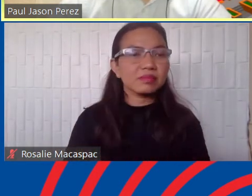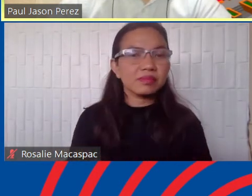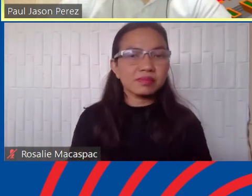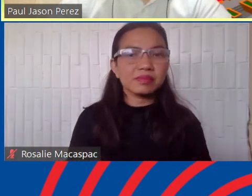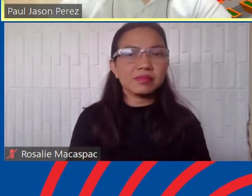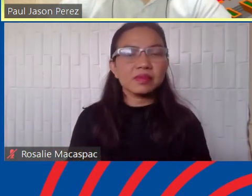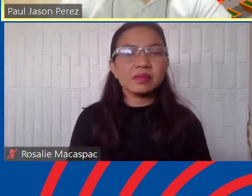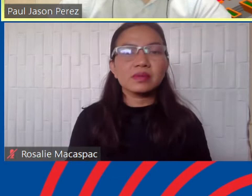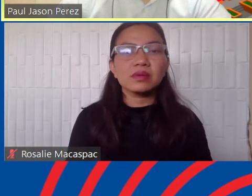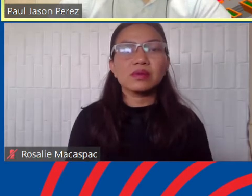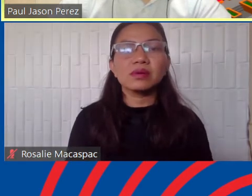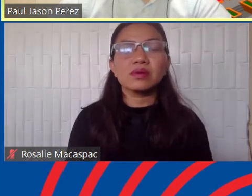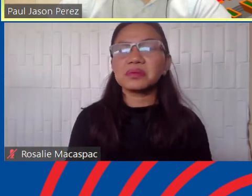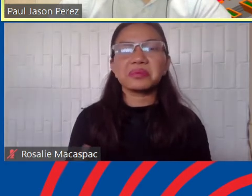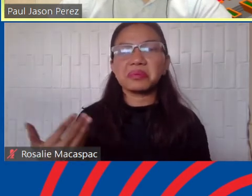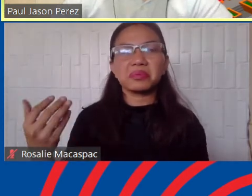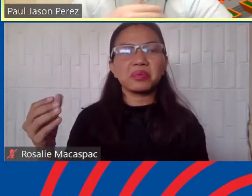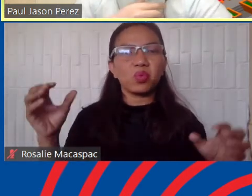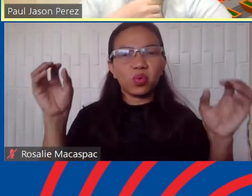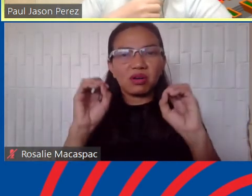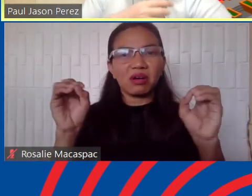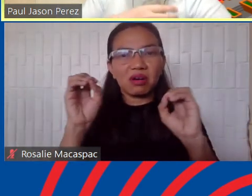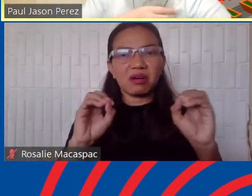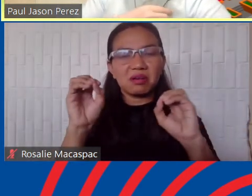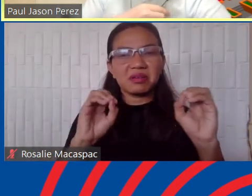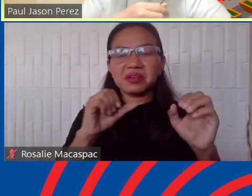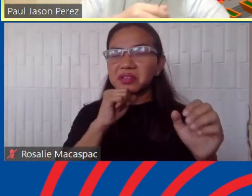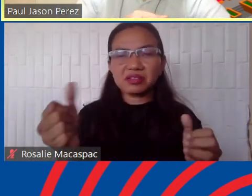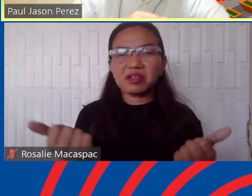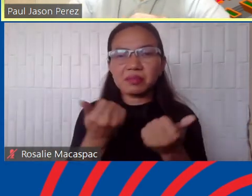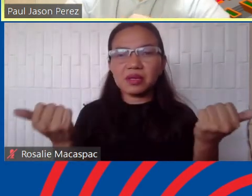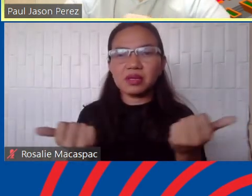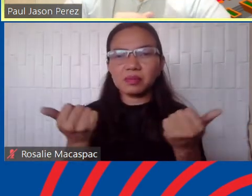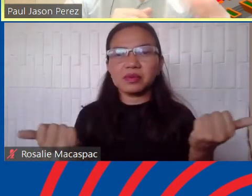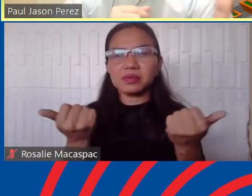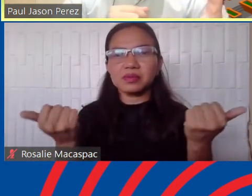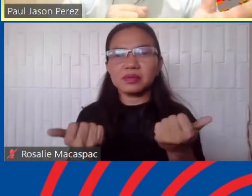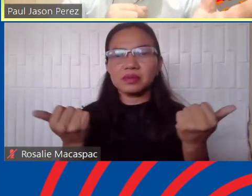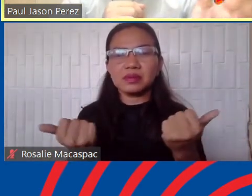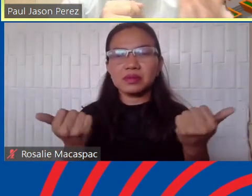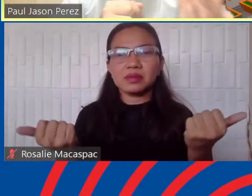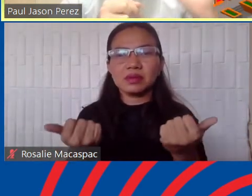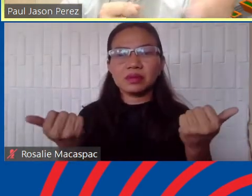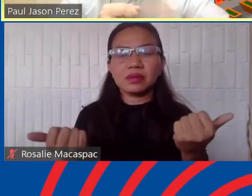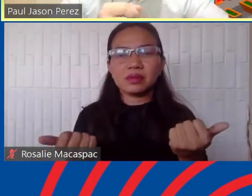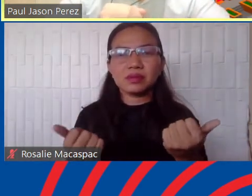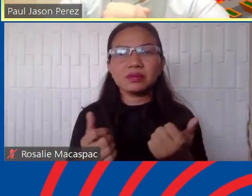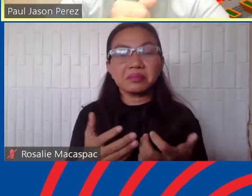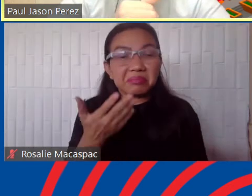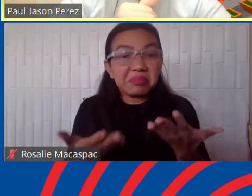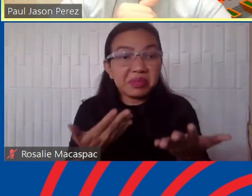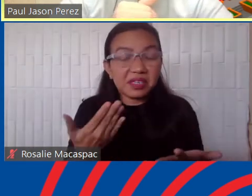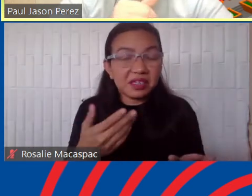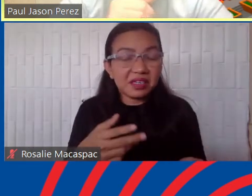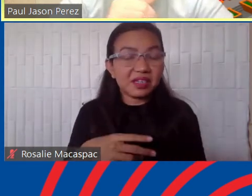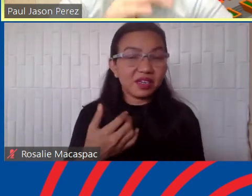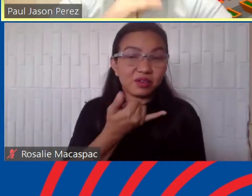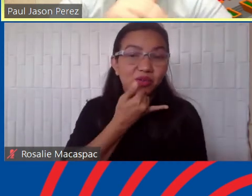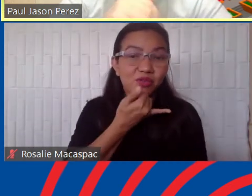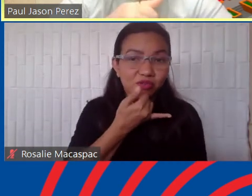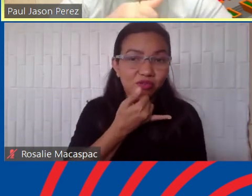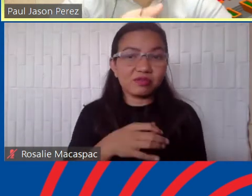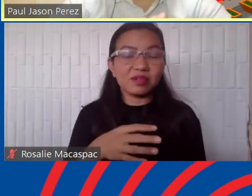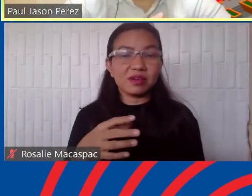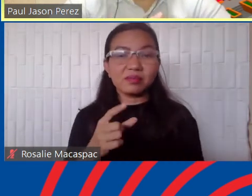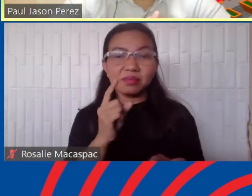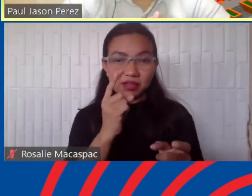it no longer is available. But please correct me if I'm wrong. Kasi last time I checked, which is